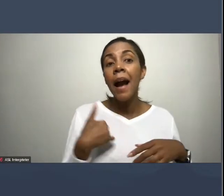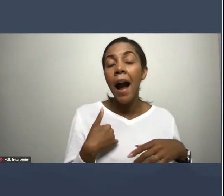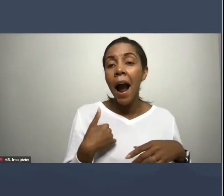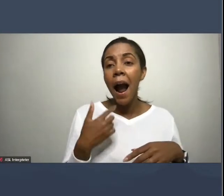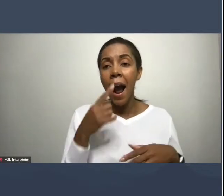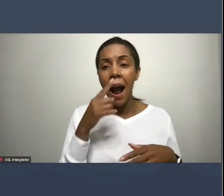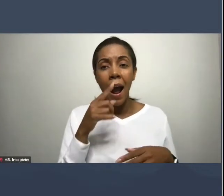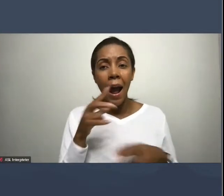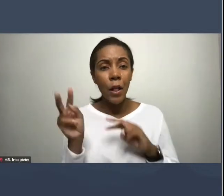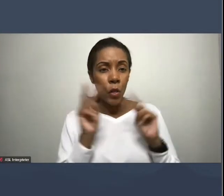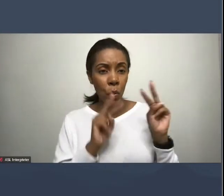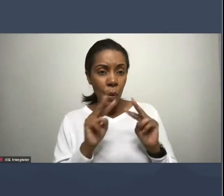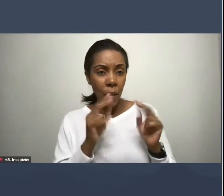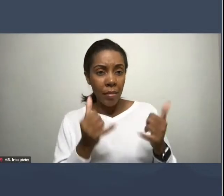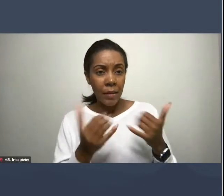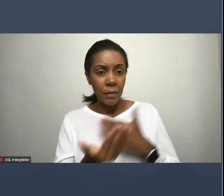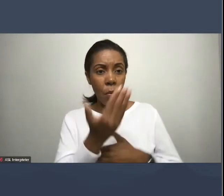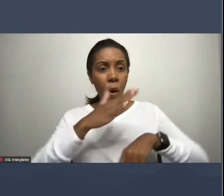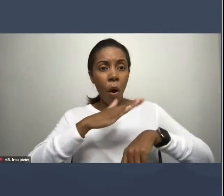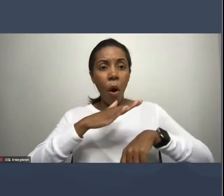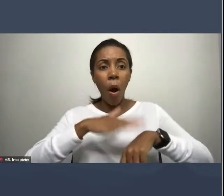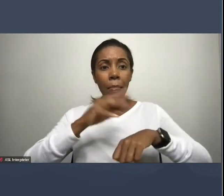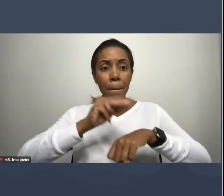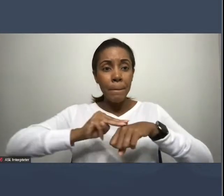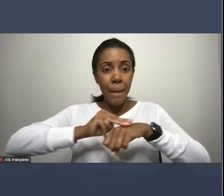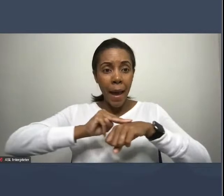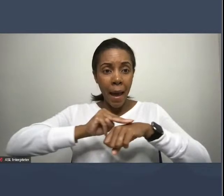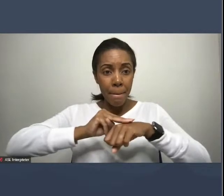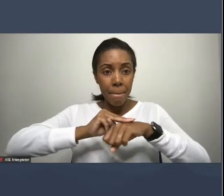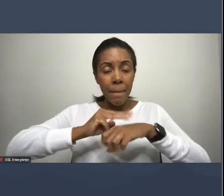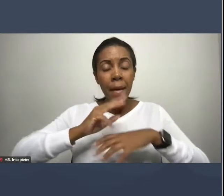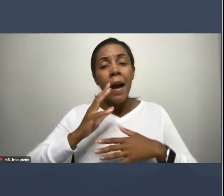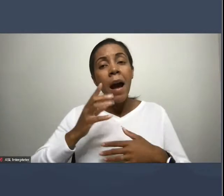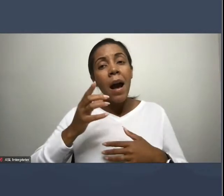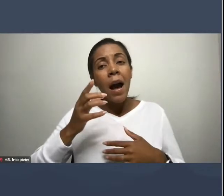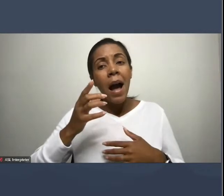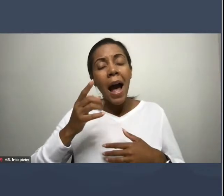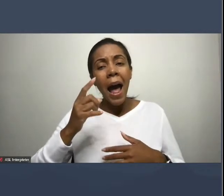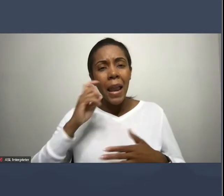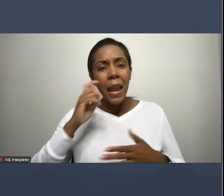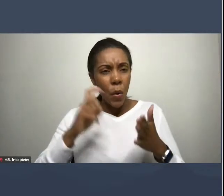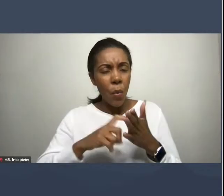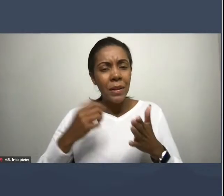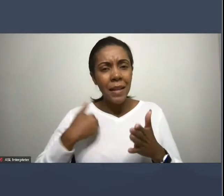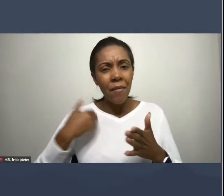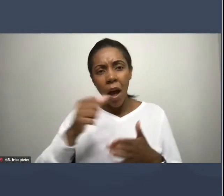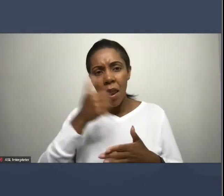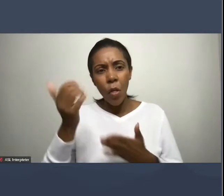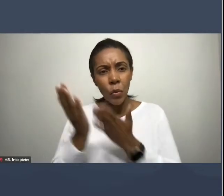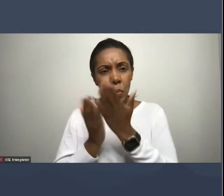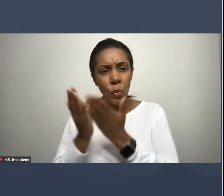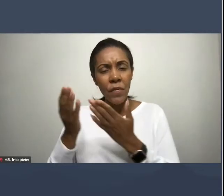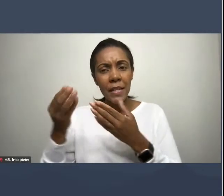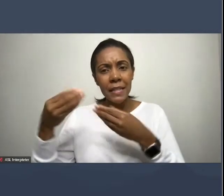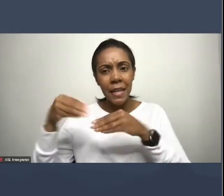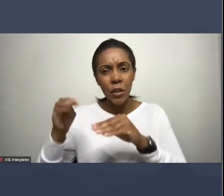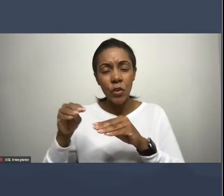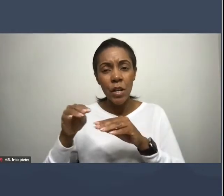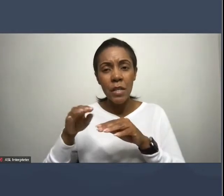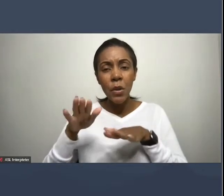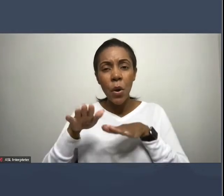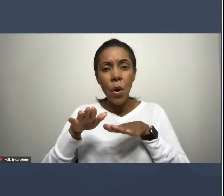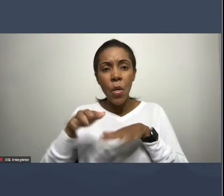at it this morning on the map, and I know that there's a service station walking